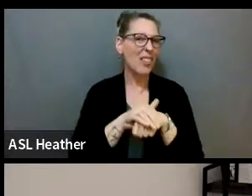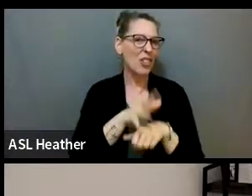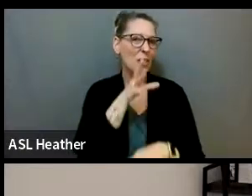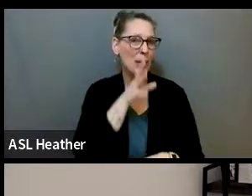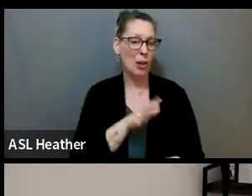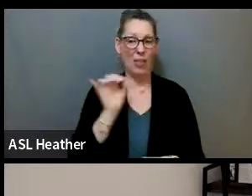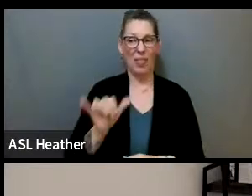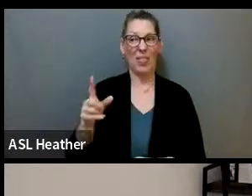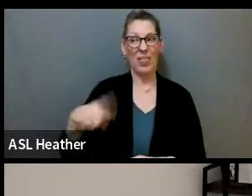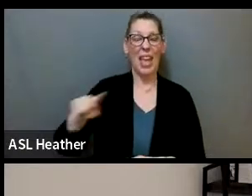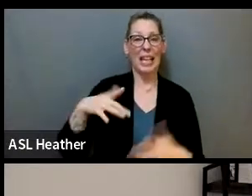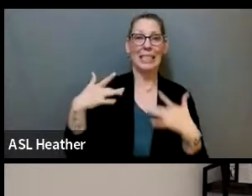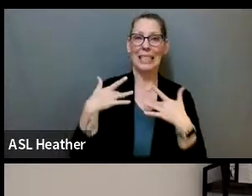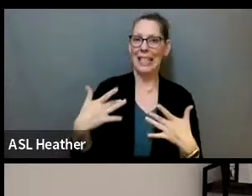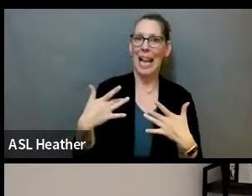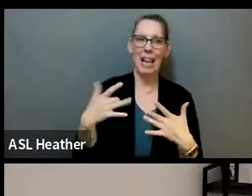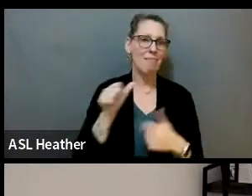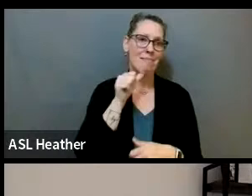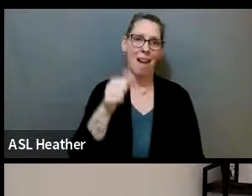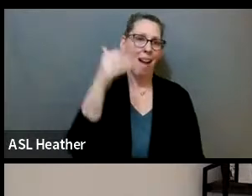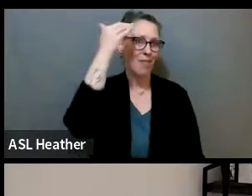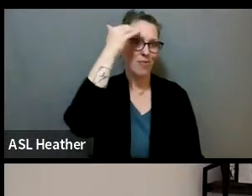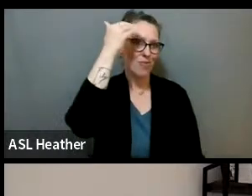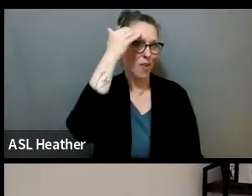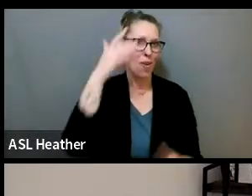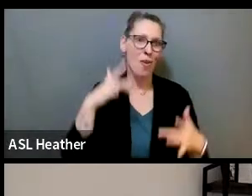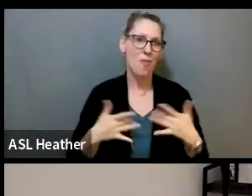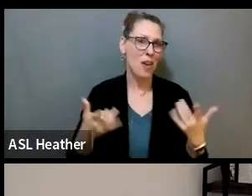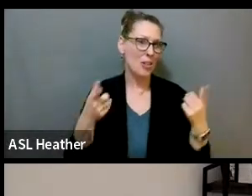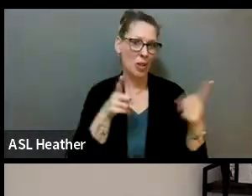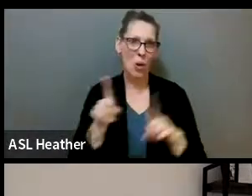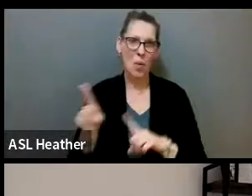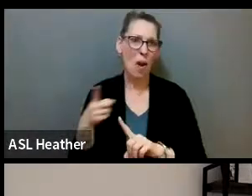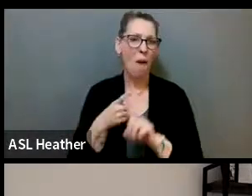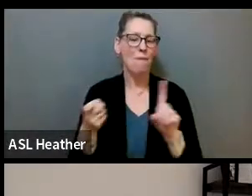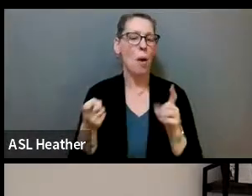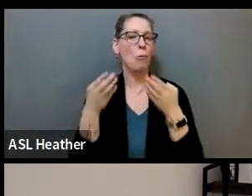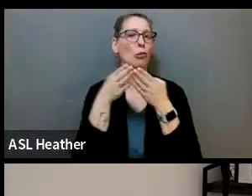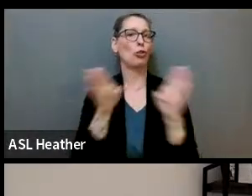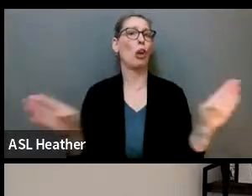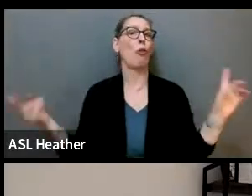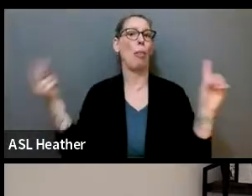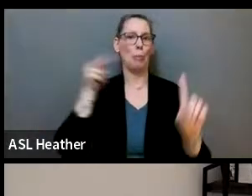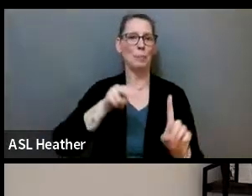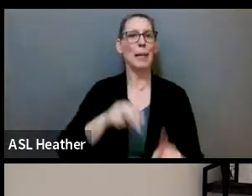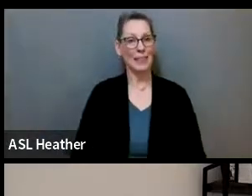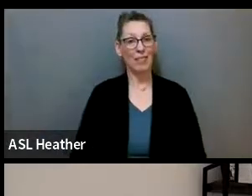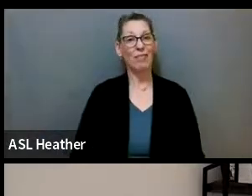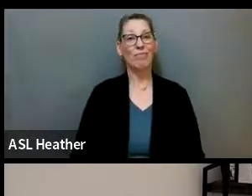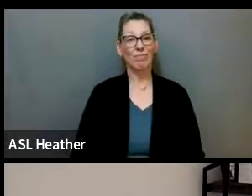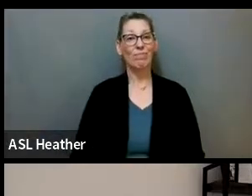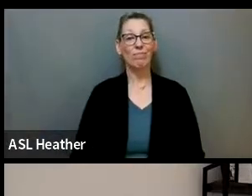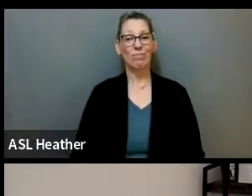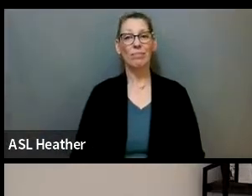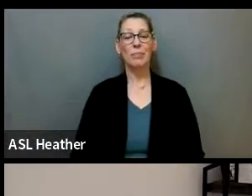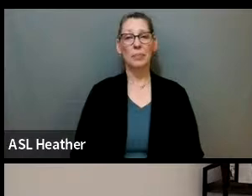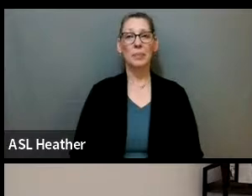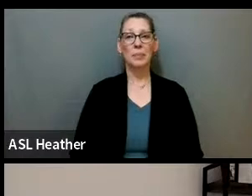often are not aware of what's happening from a general perspective.